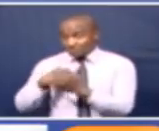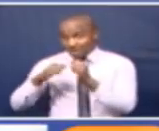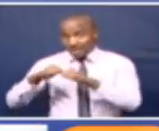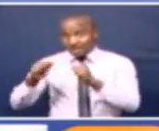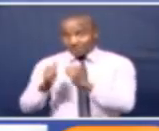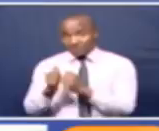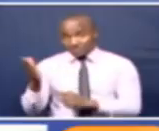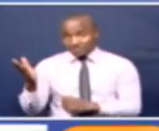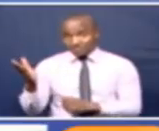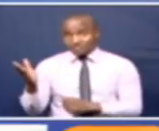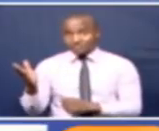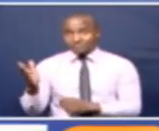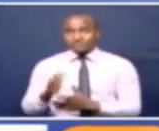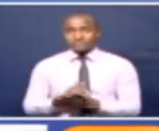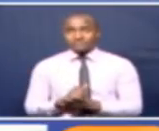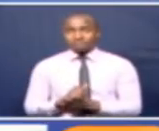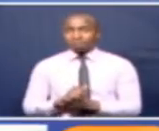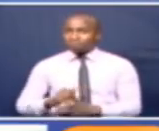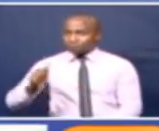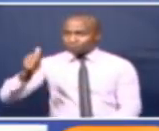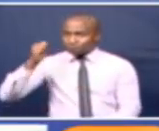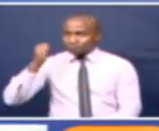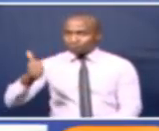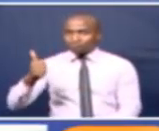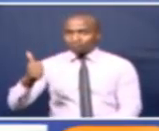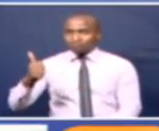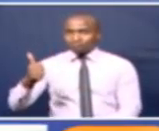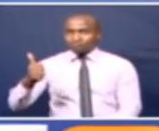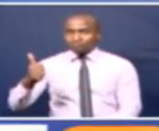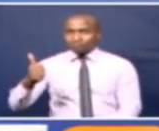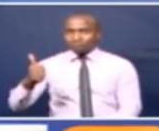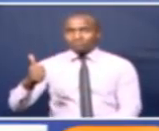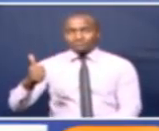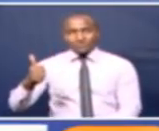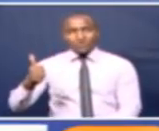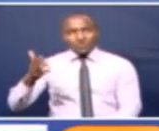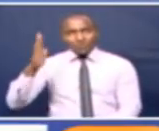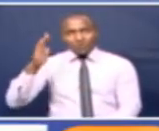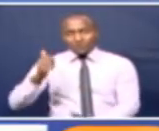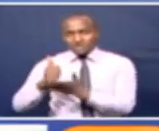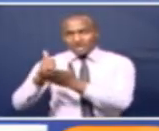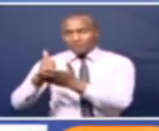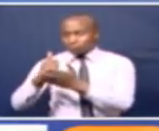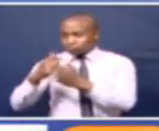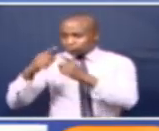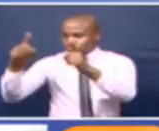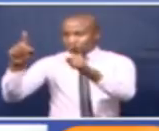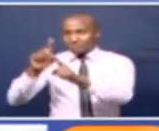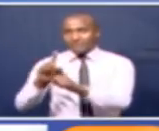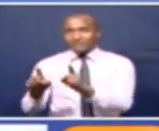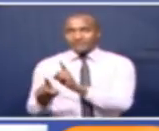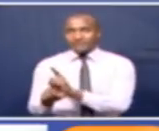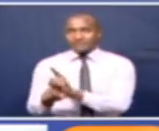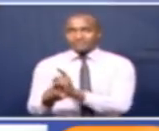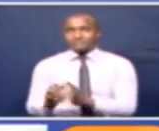you. Cheronong Etich, thumbs up. You rock, Golda. May God see you through everything.